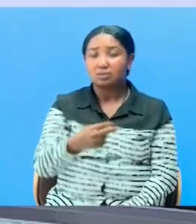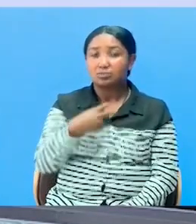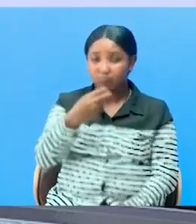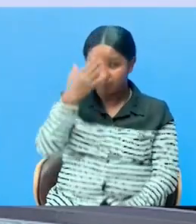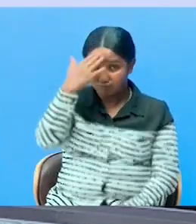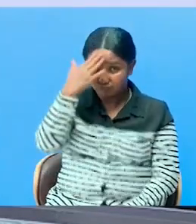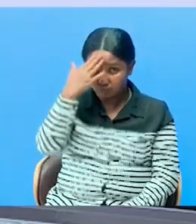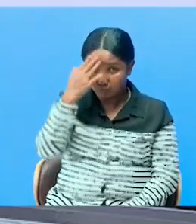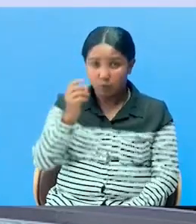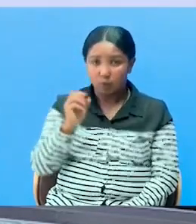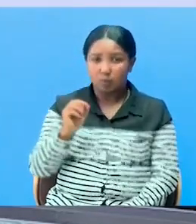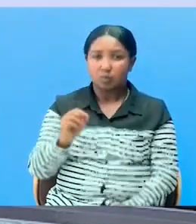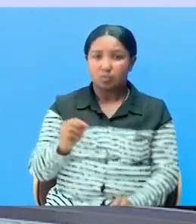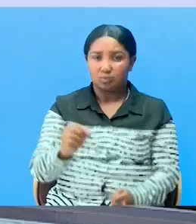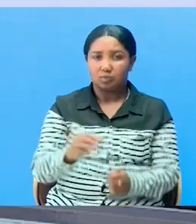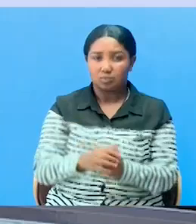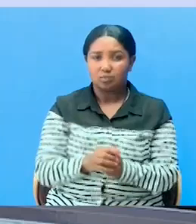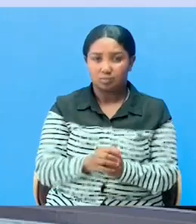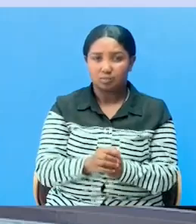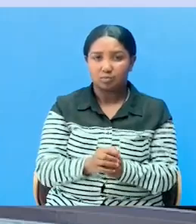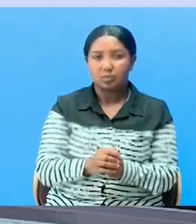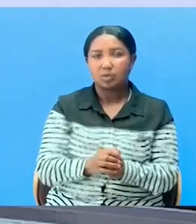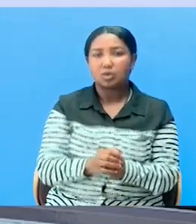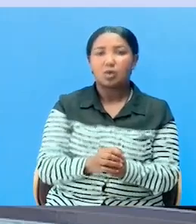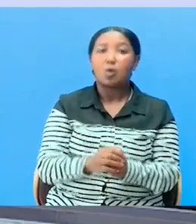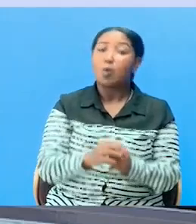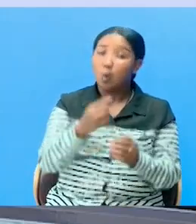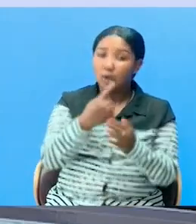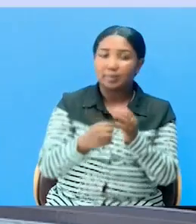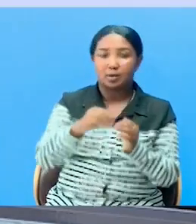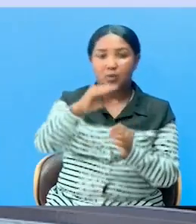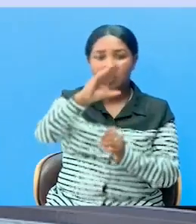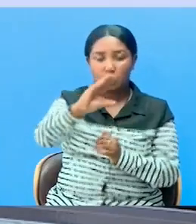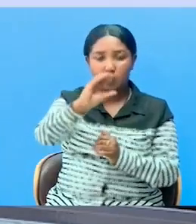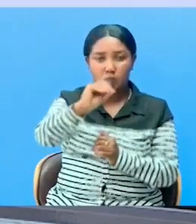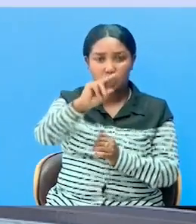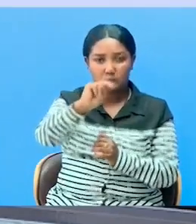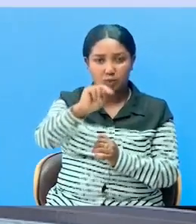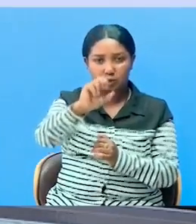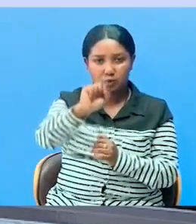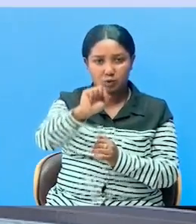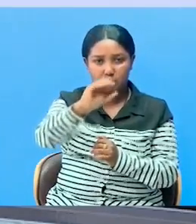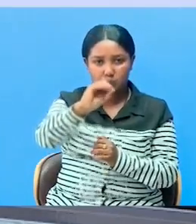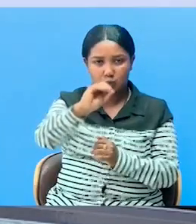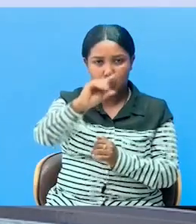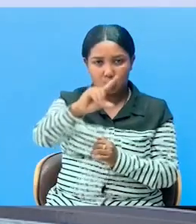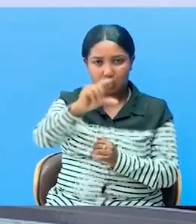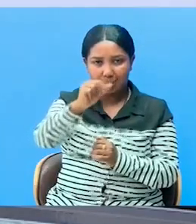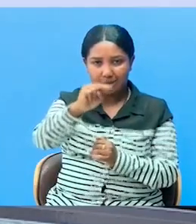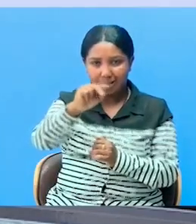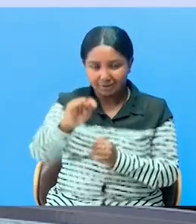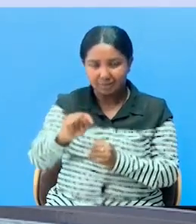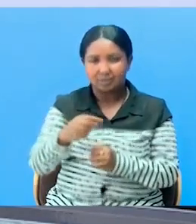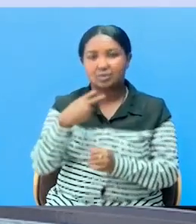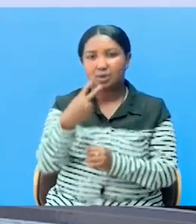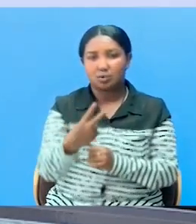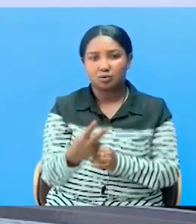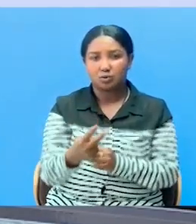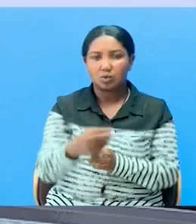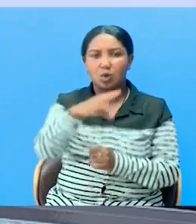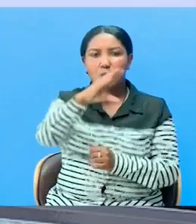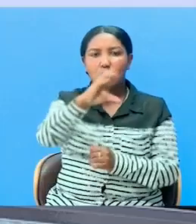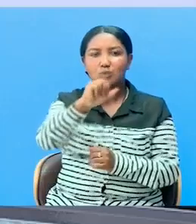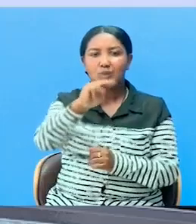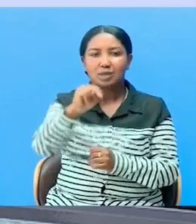So we go. There can be go with consonant sound, not with letter only. When it says